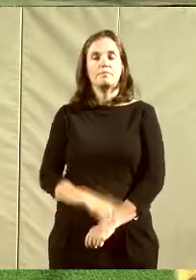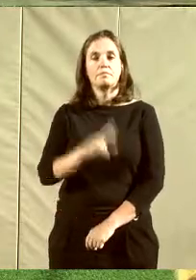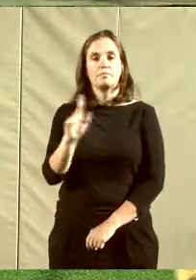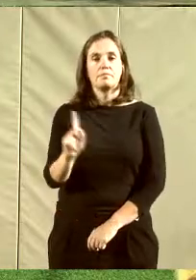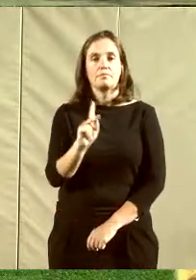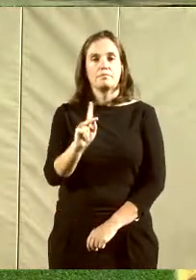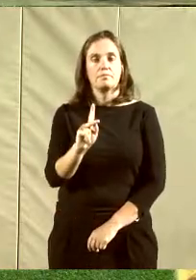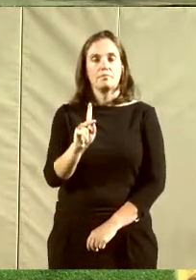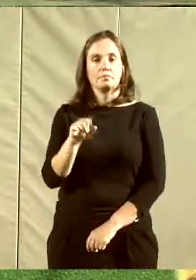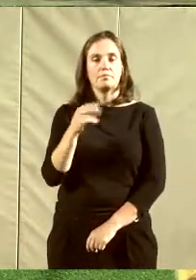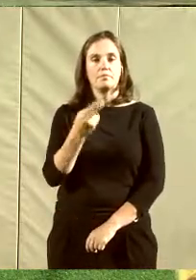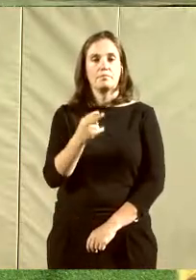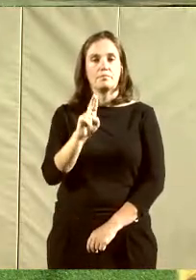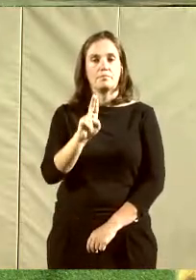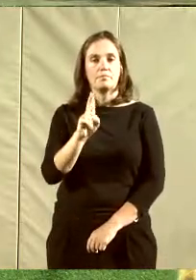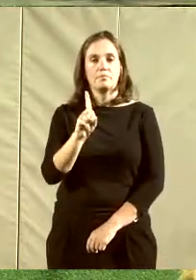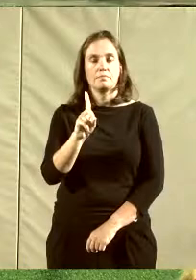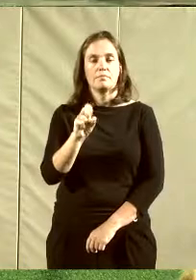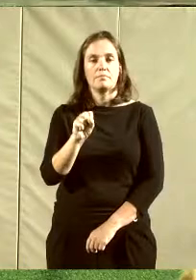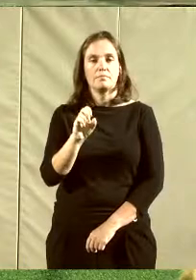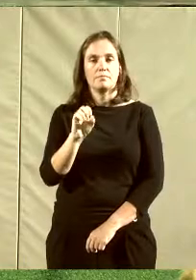Colton John Hudson.